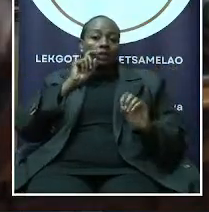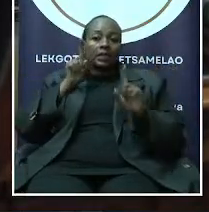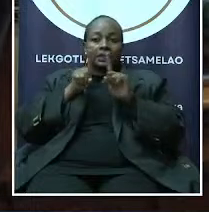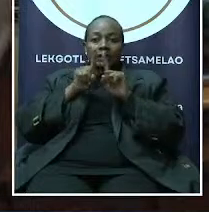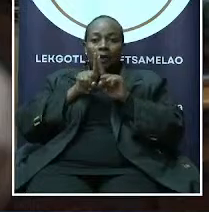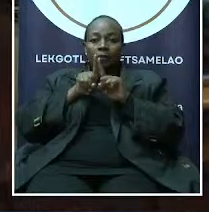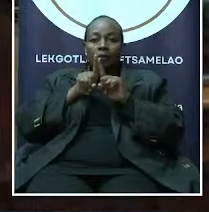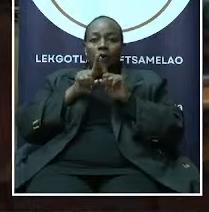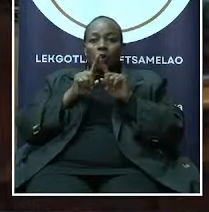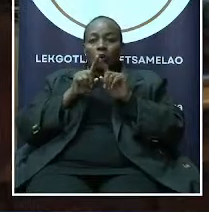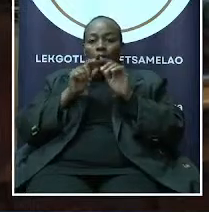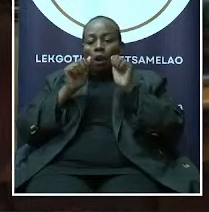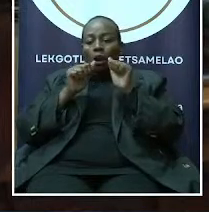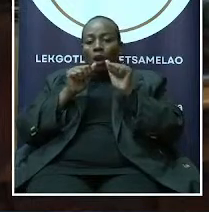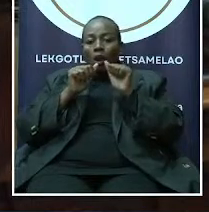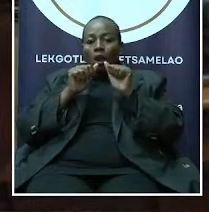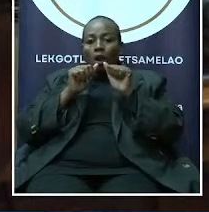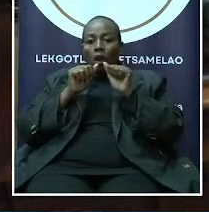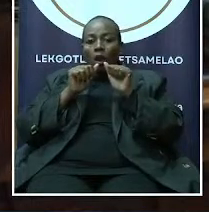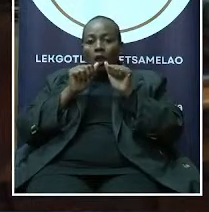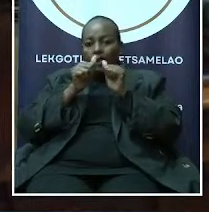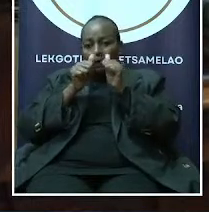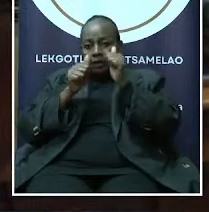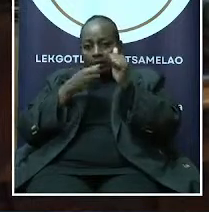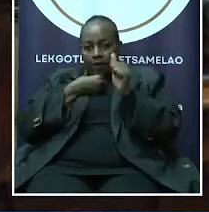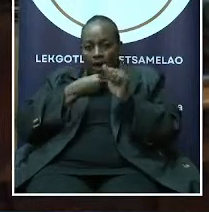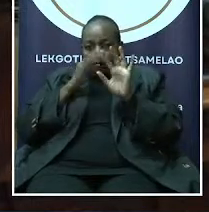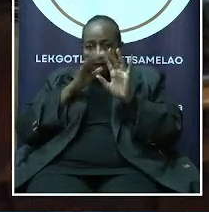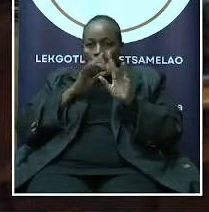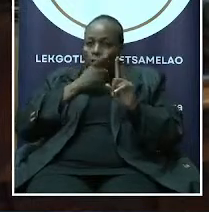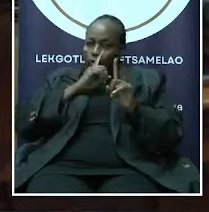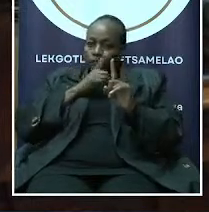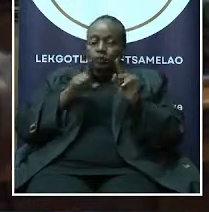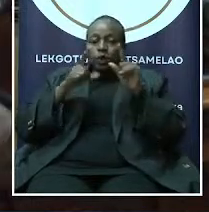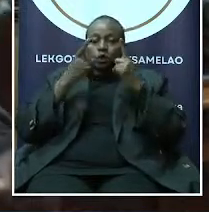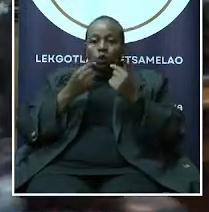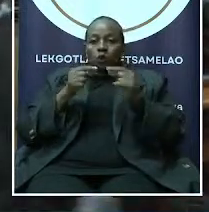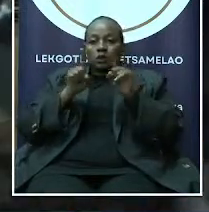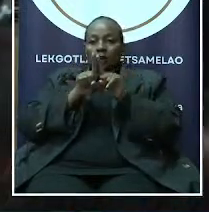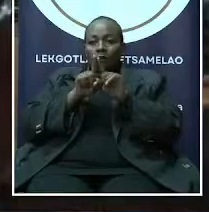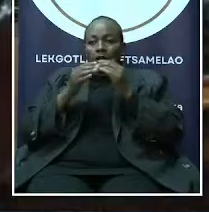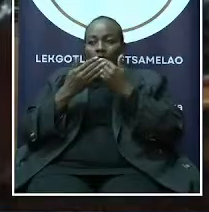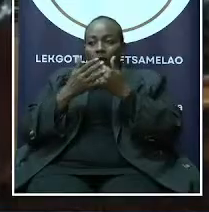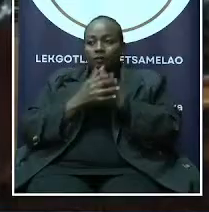over young people who are doing the same thing. Thank you very much, Speaker.